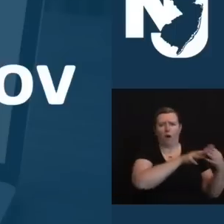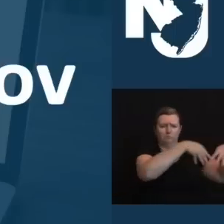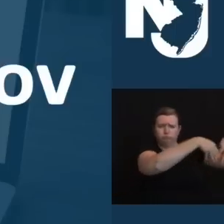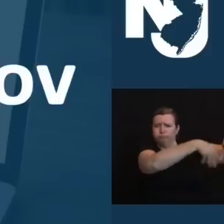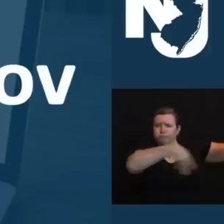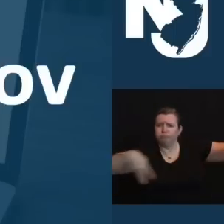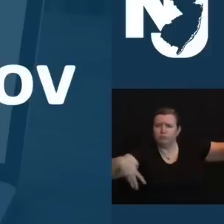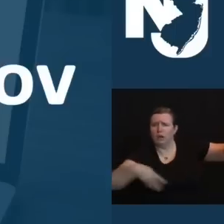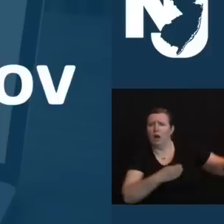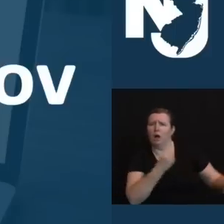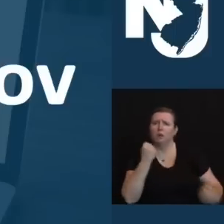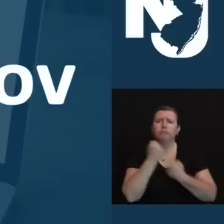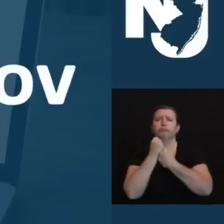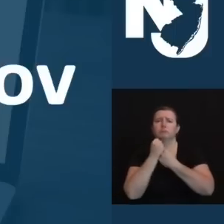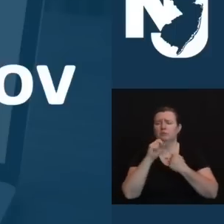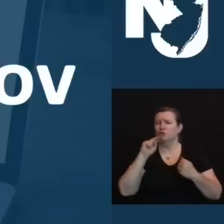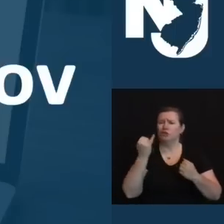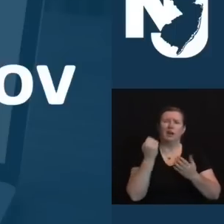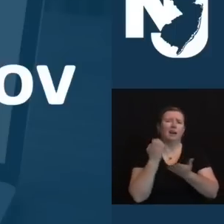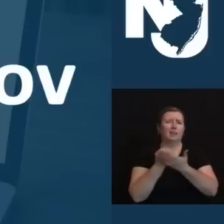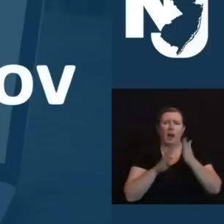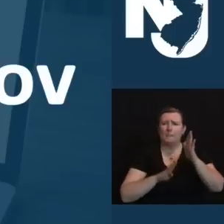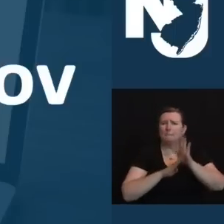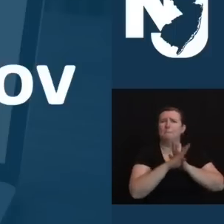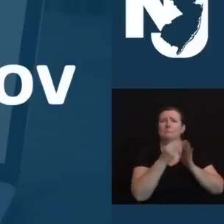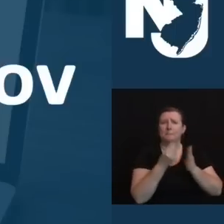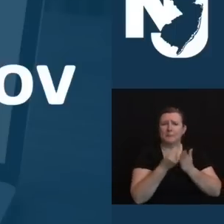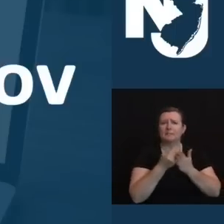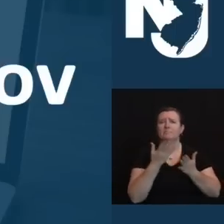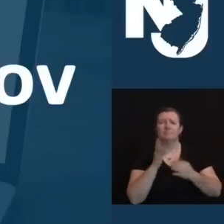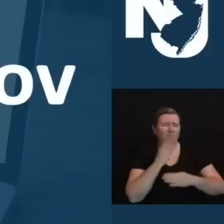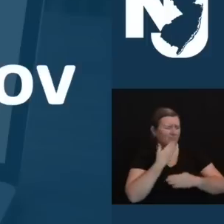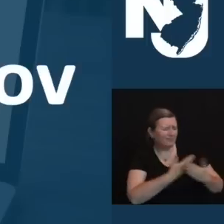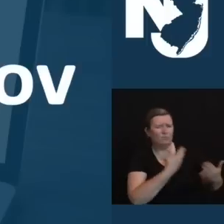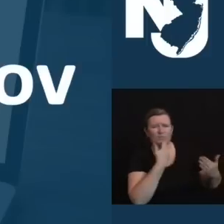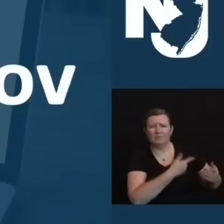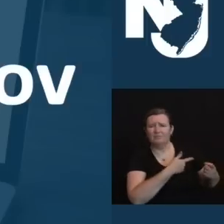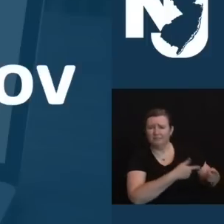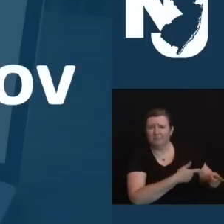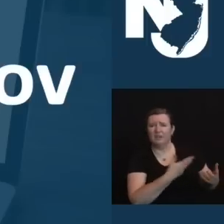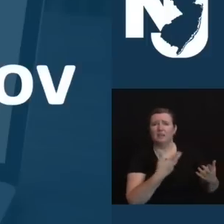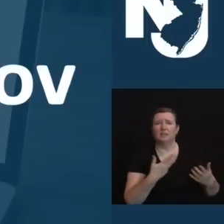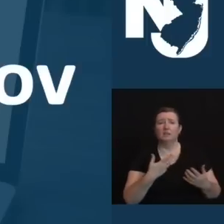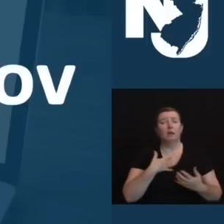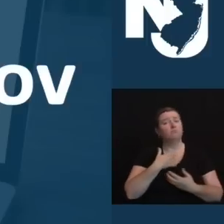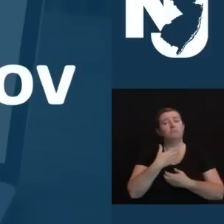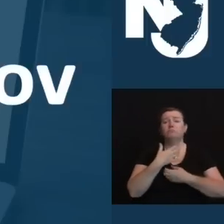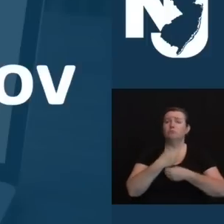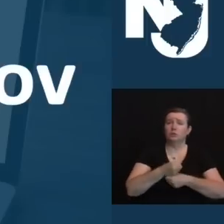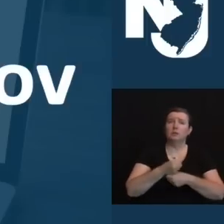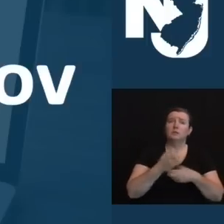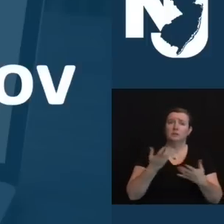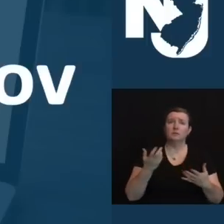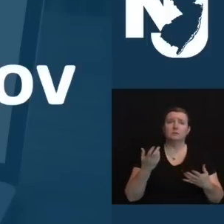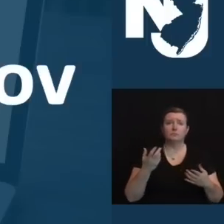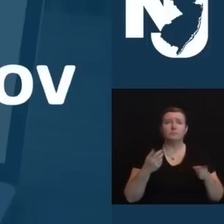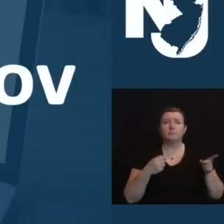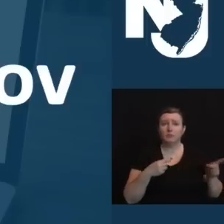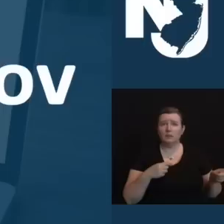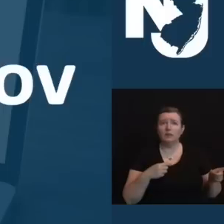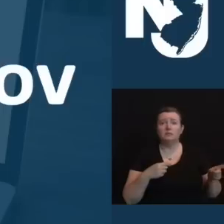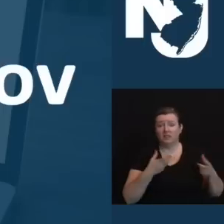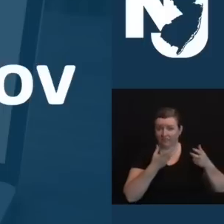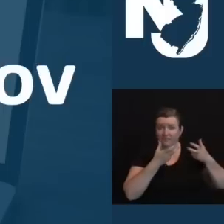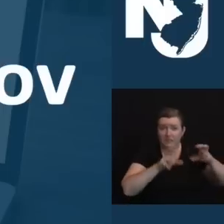and our small businesses throughout this unprecedented time. And I am confident that the payoff of these investments will come in a